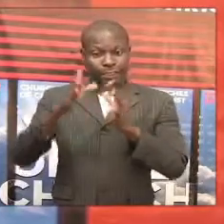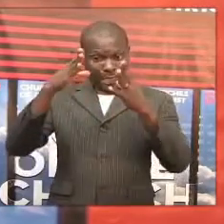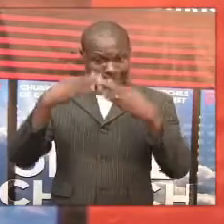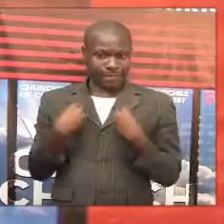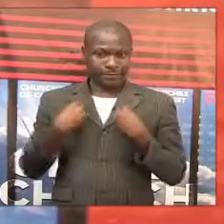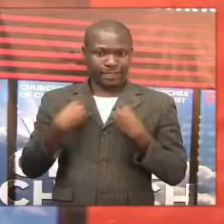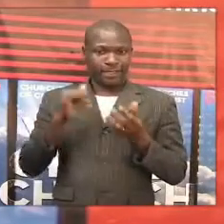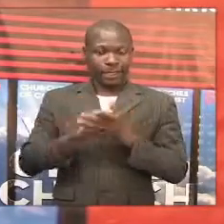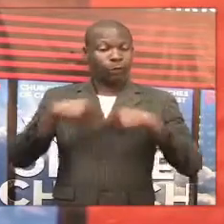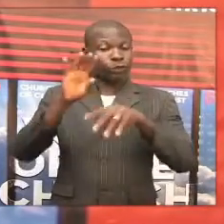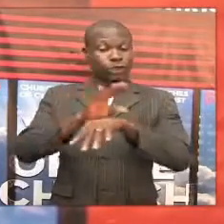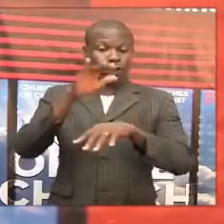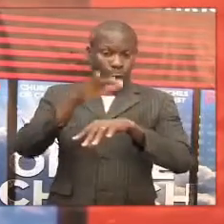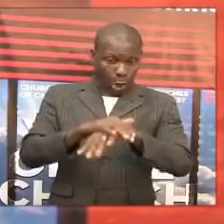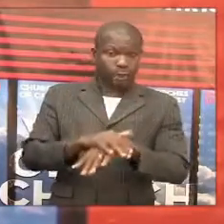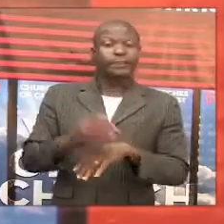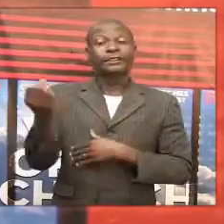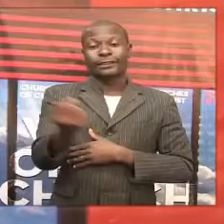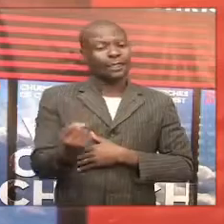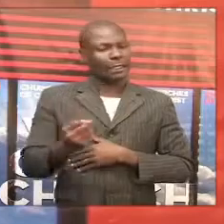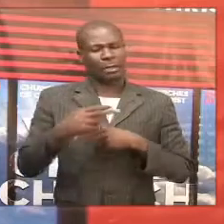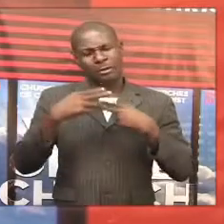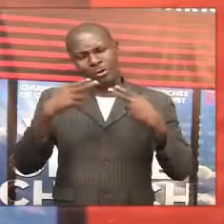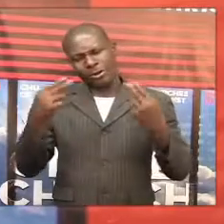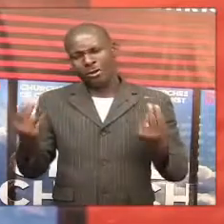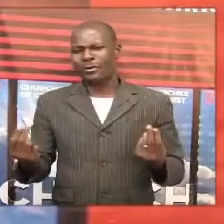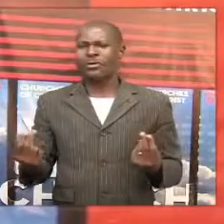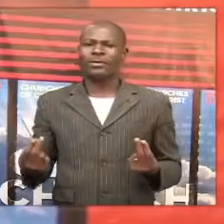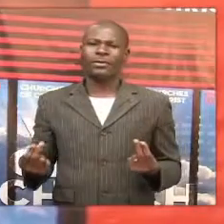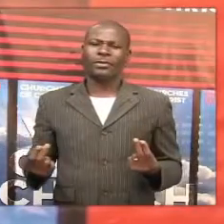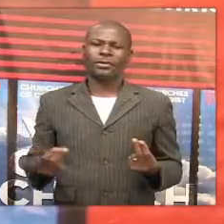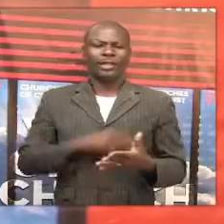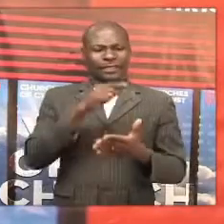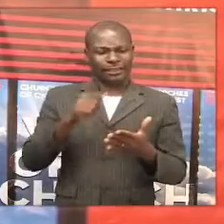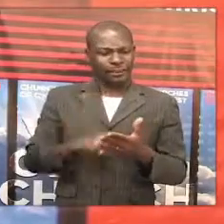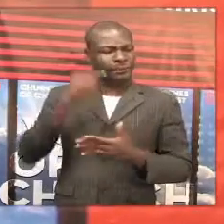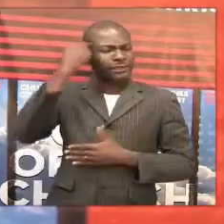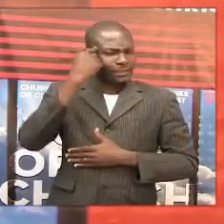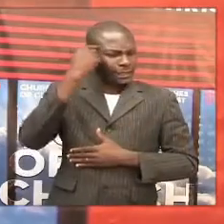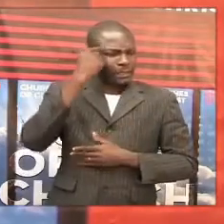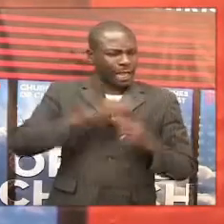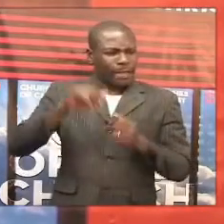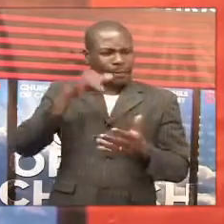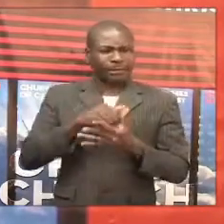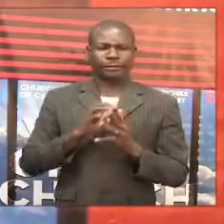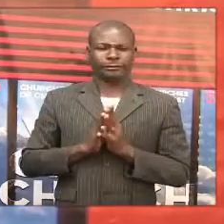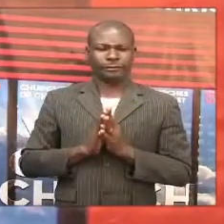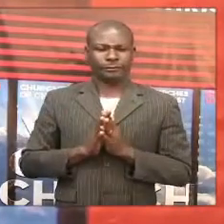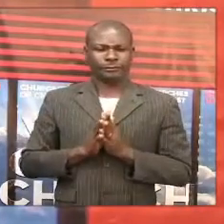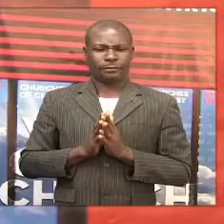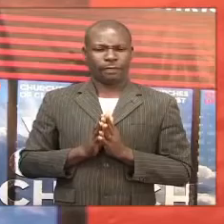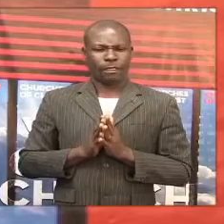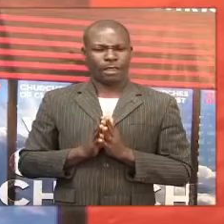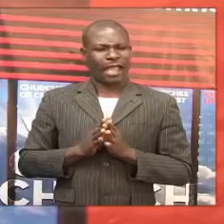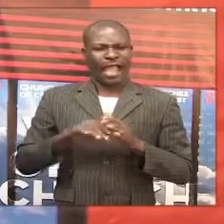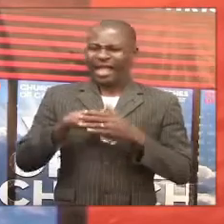ye be kwaso memeda but me nuado fo wutie me asabu efa kwa dwindwim na hwe se asema wo mo ken Obibese, does it